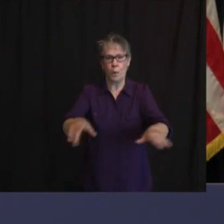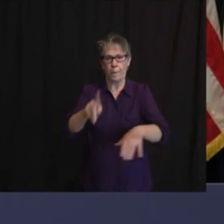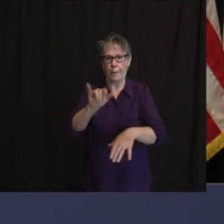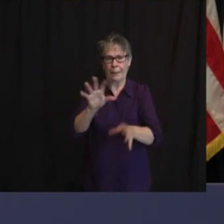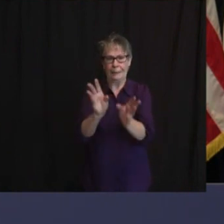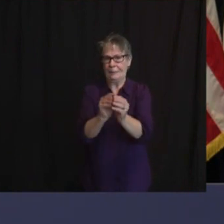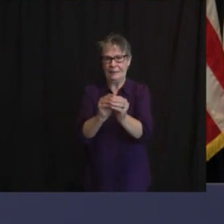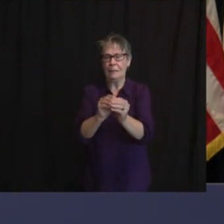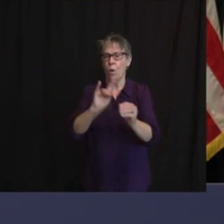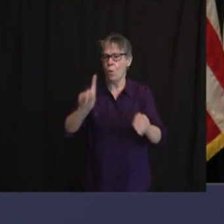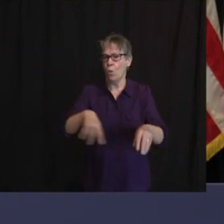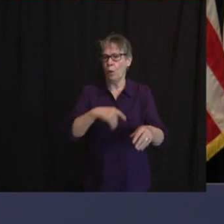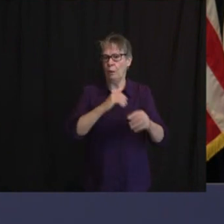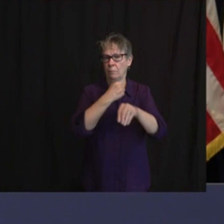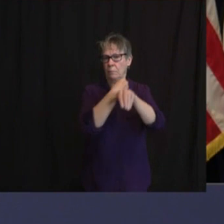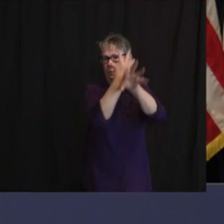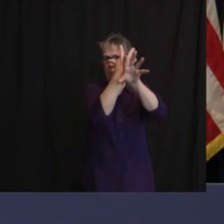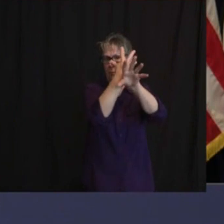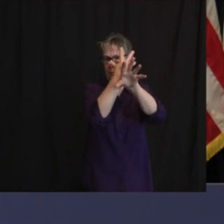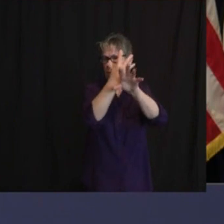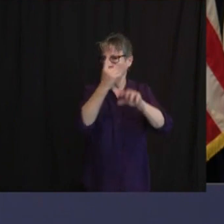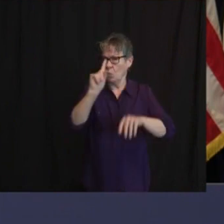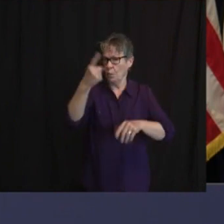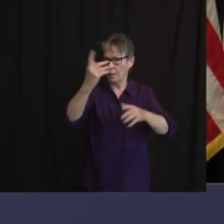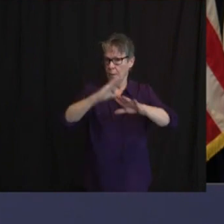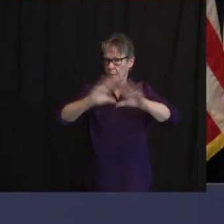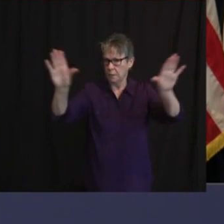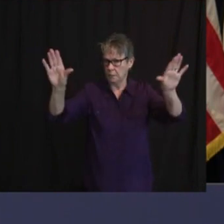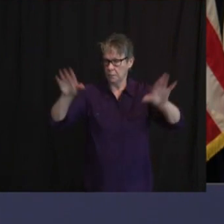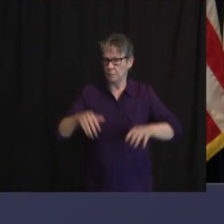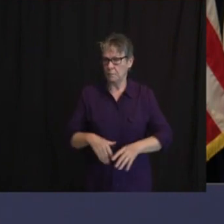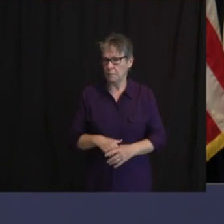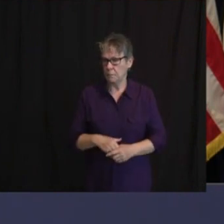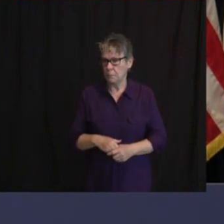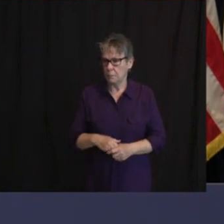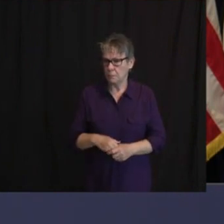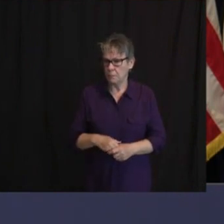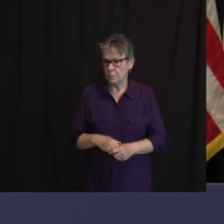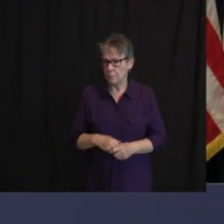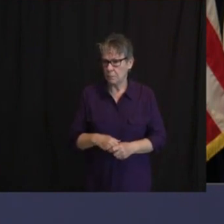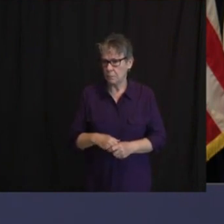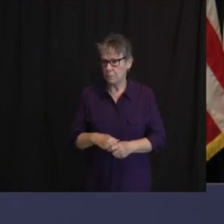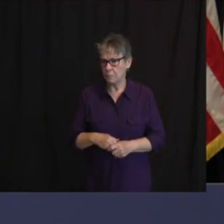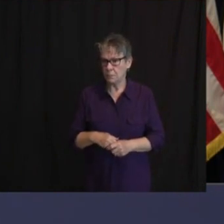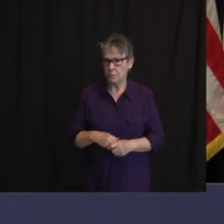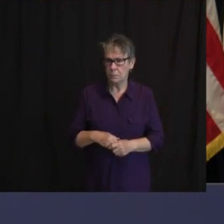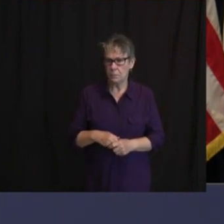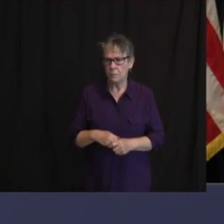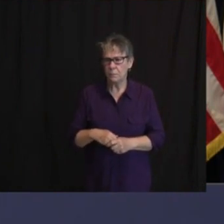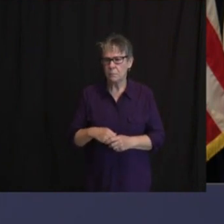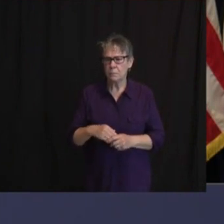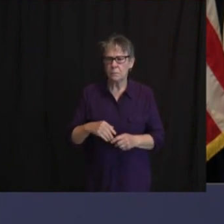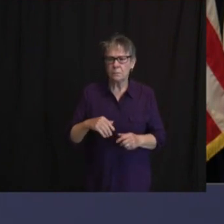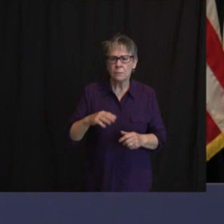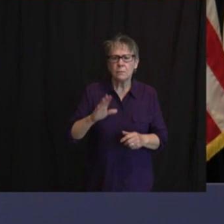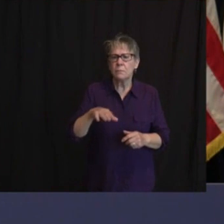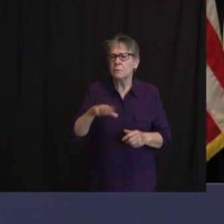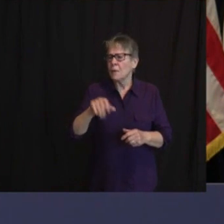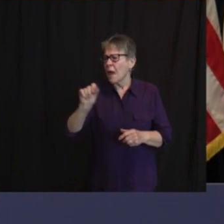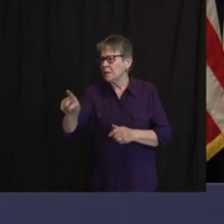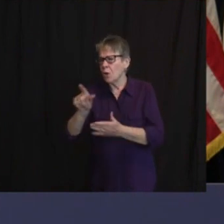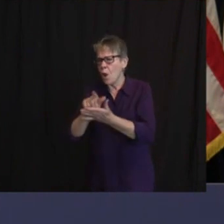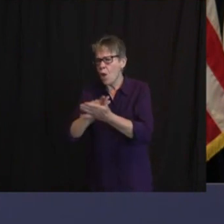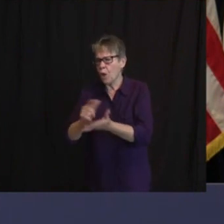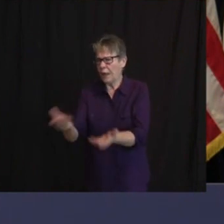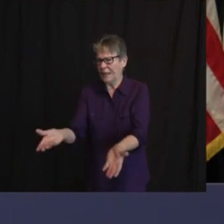order. Your ban on gatherings is still in effect. The colonel's issued an administrative order that says